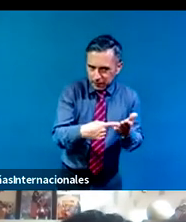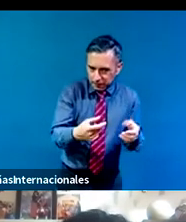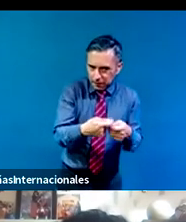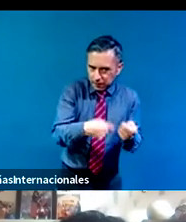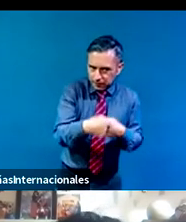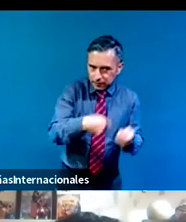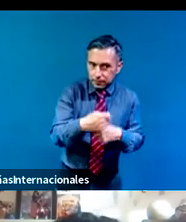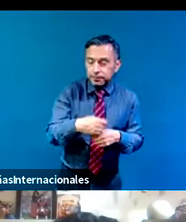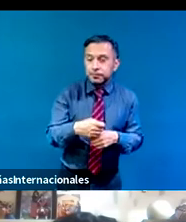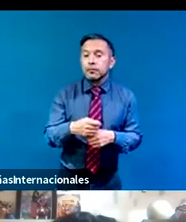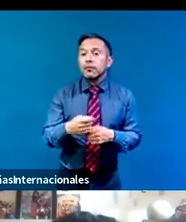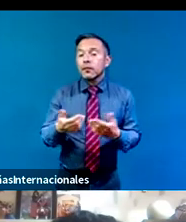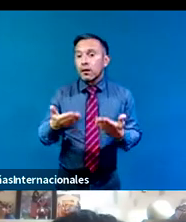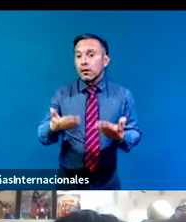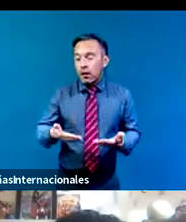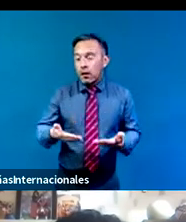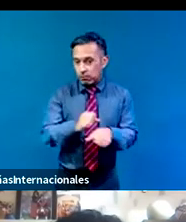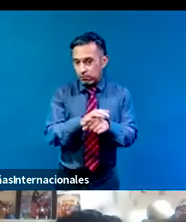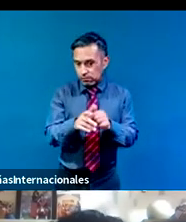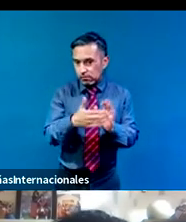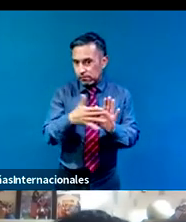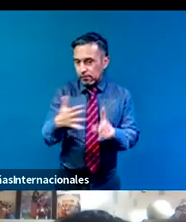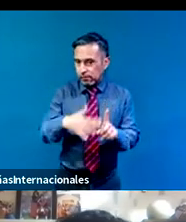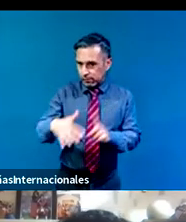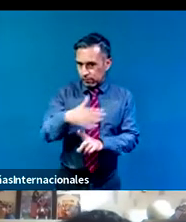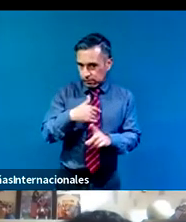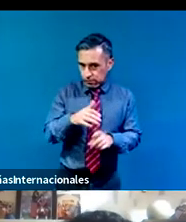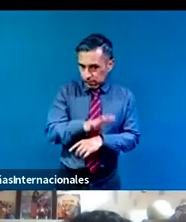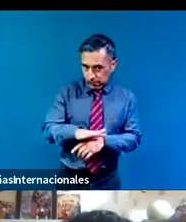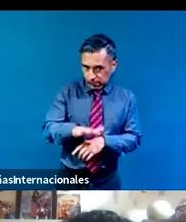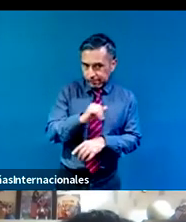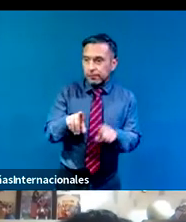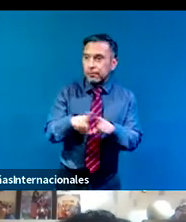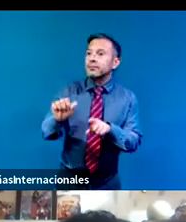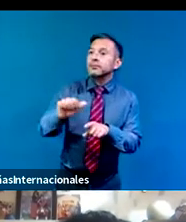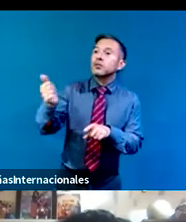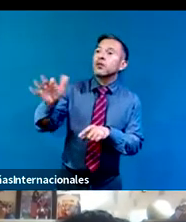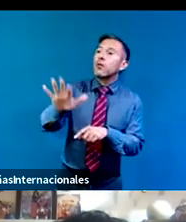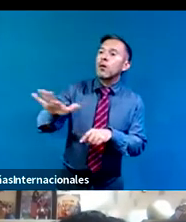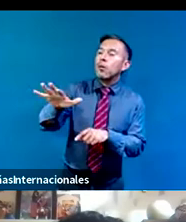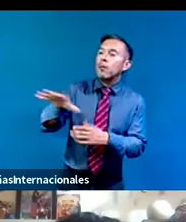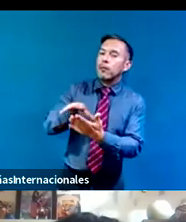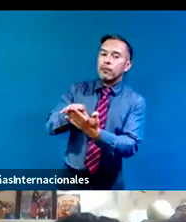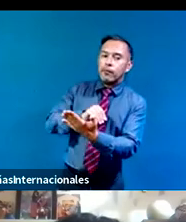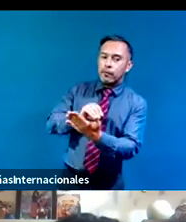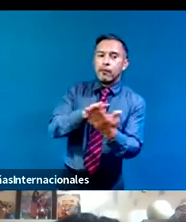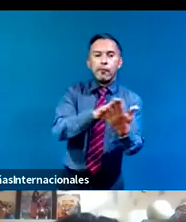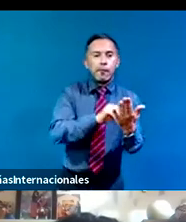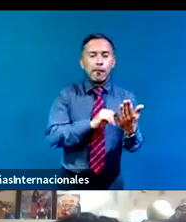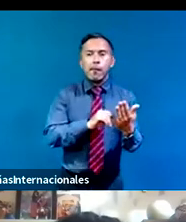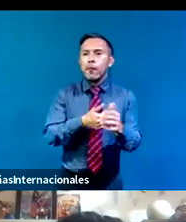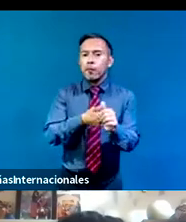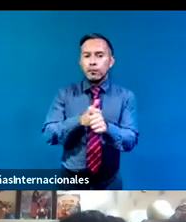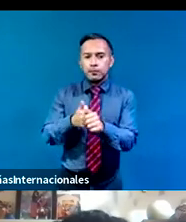what can be replicated elsewhere. Or in another dimension that I'm very interested is, because you know the macro